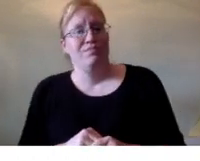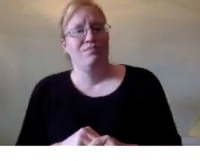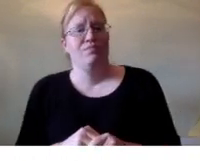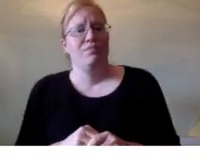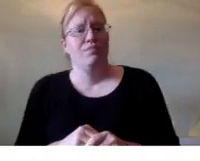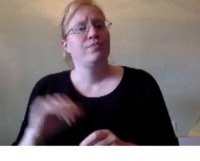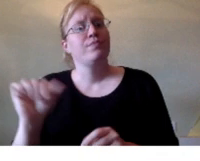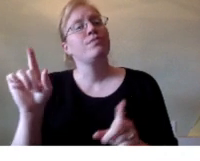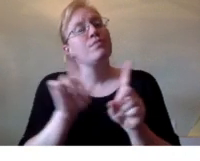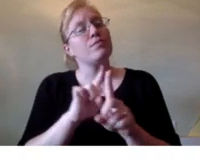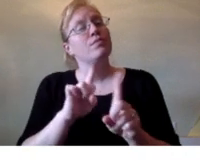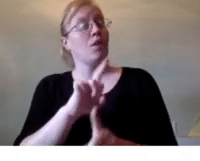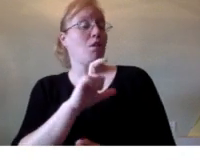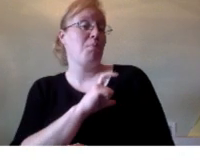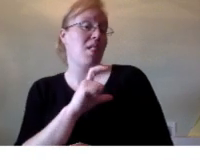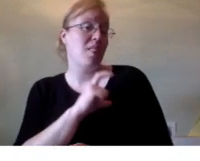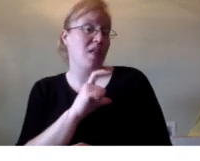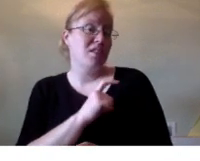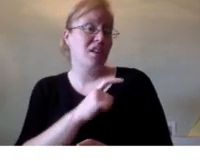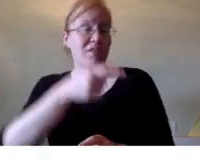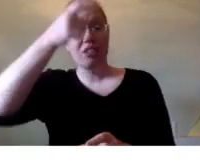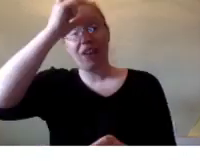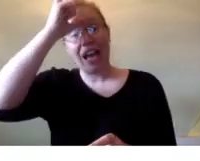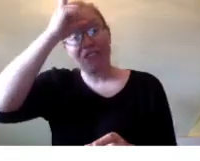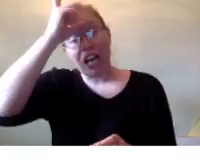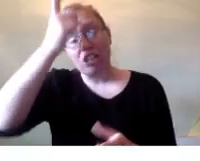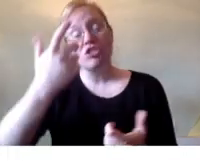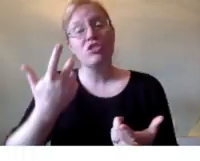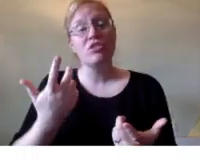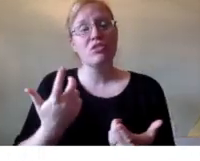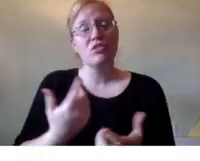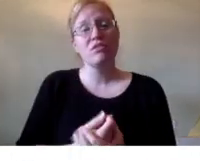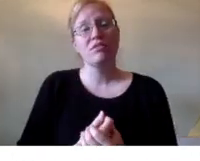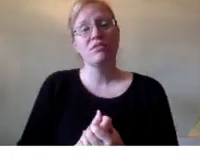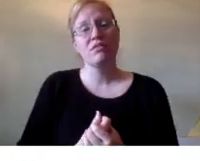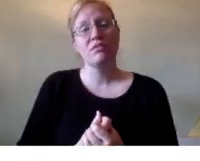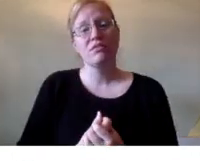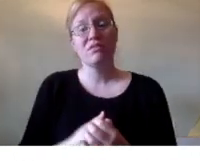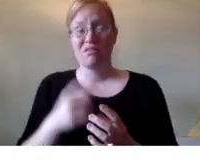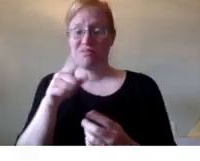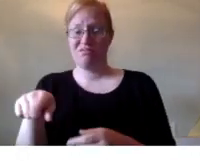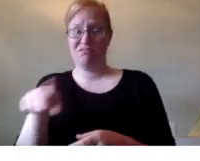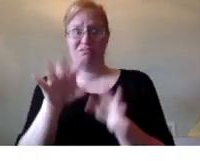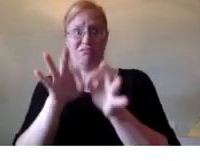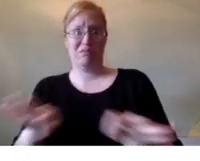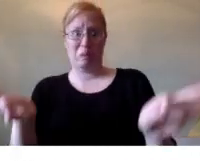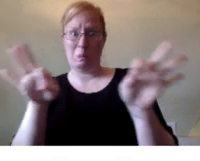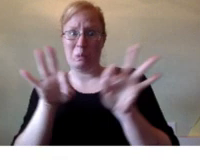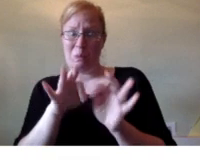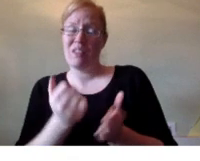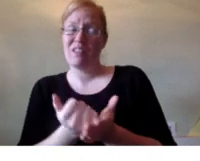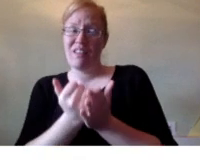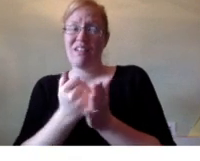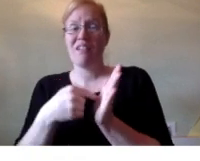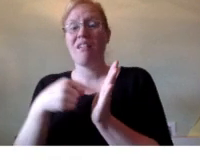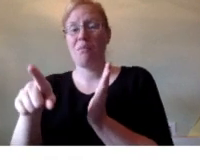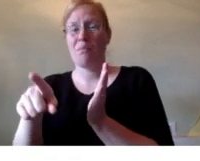Yes, and also police officers and firefighters. Those are important things too that they help pay